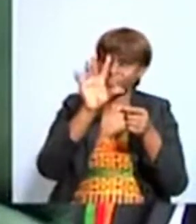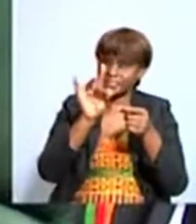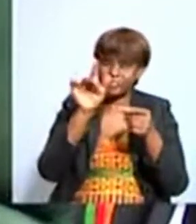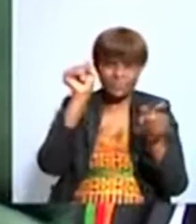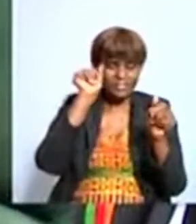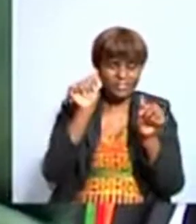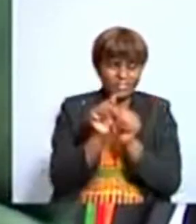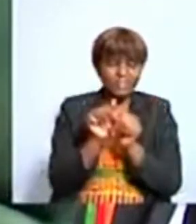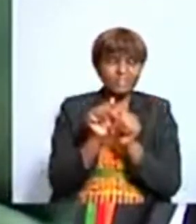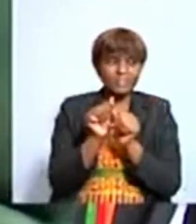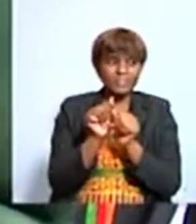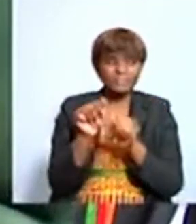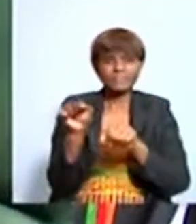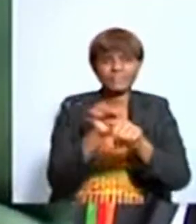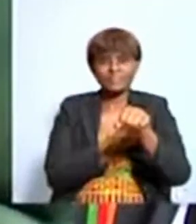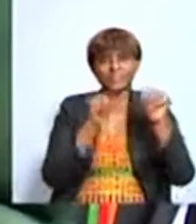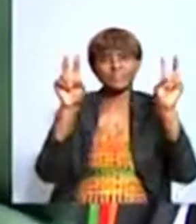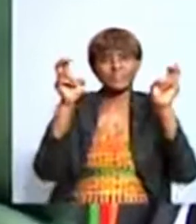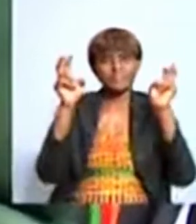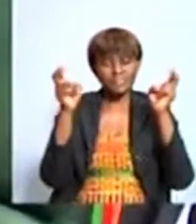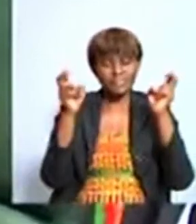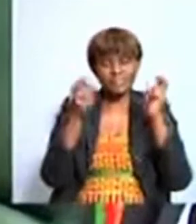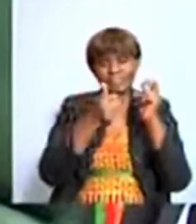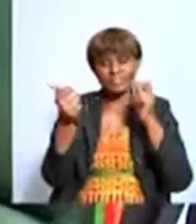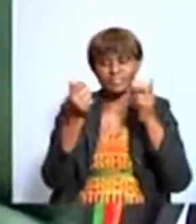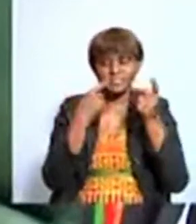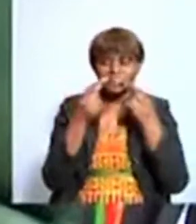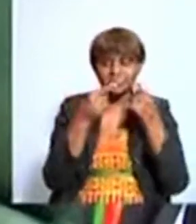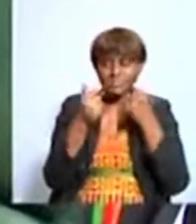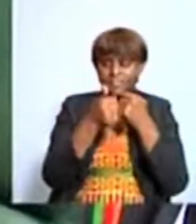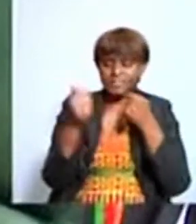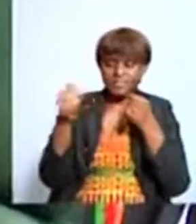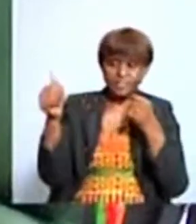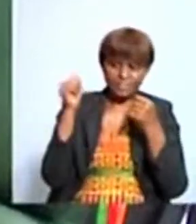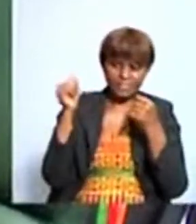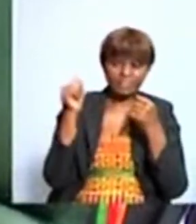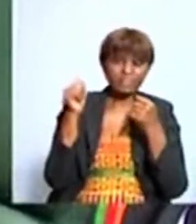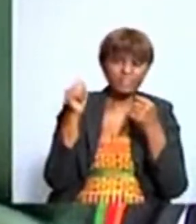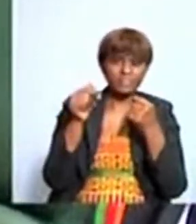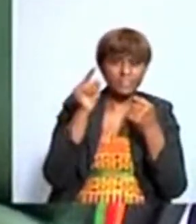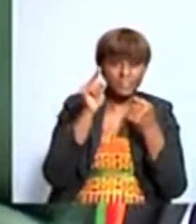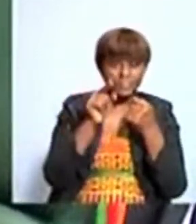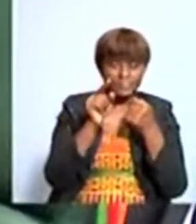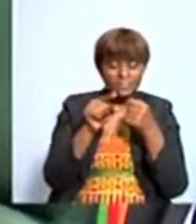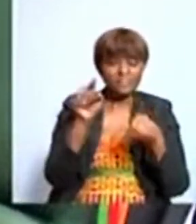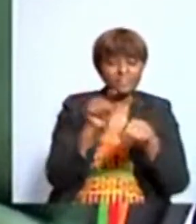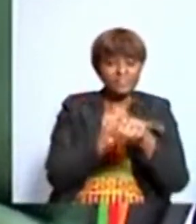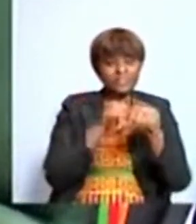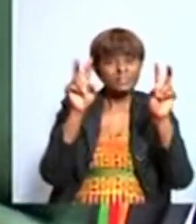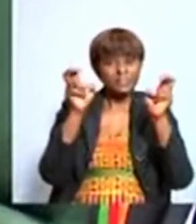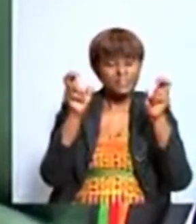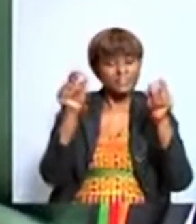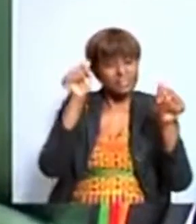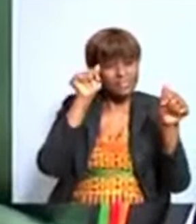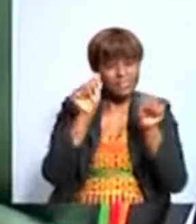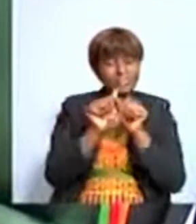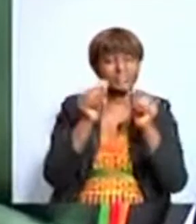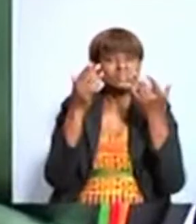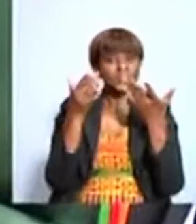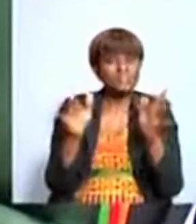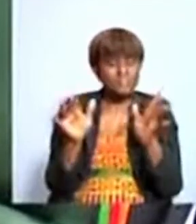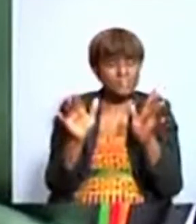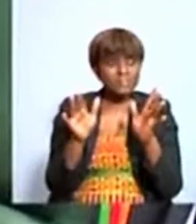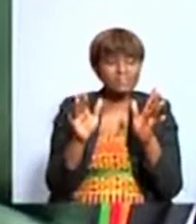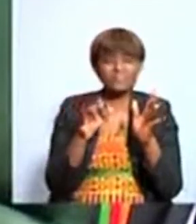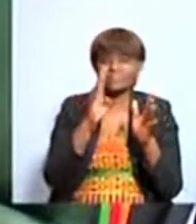to. Long title. Any debate? Any objection? Long title is agreed to.